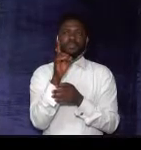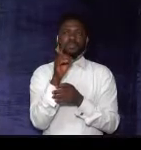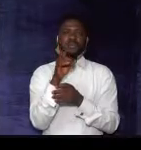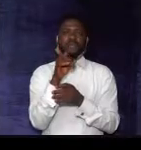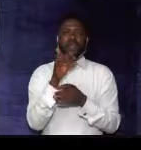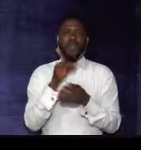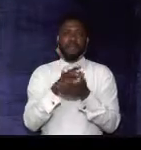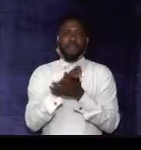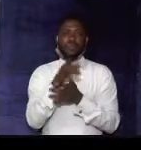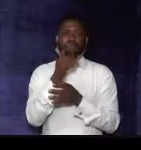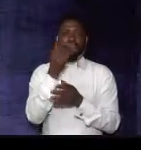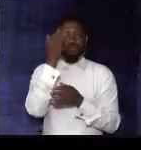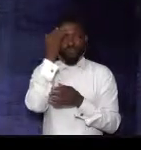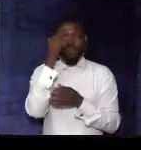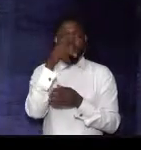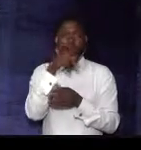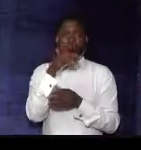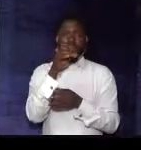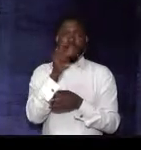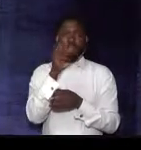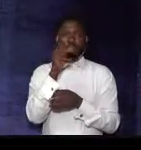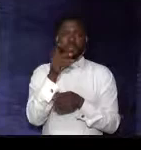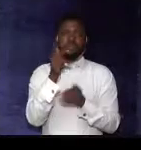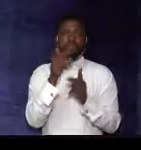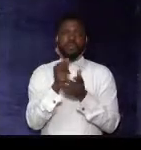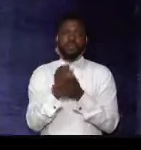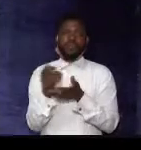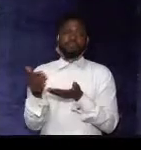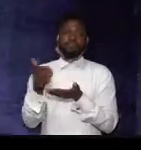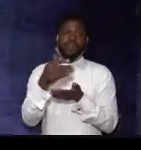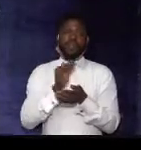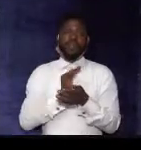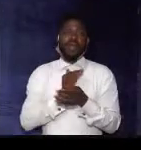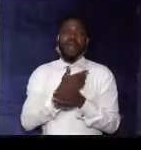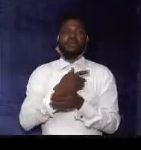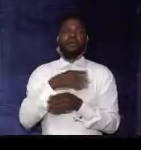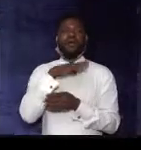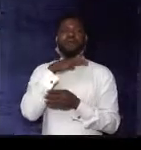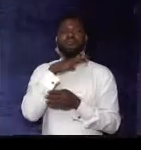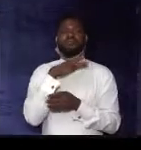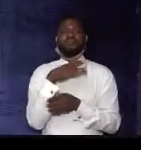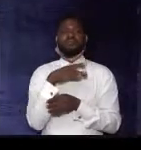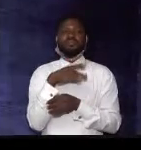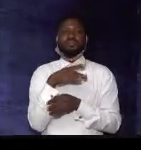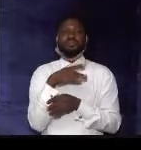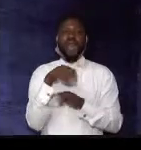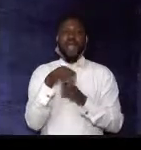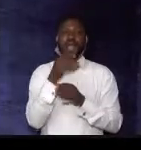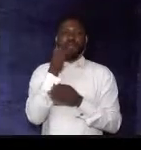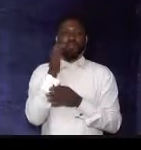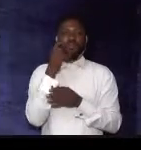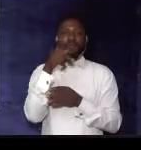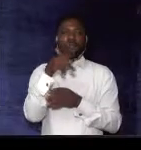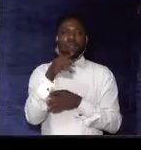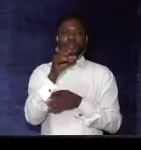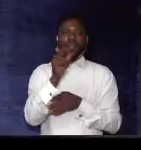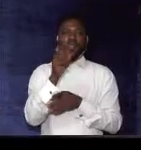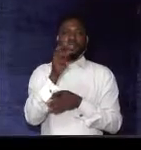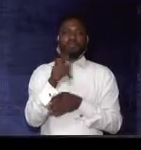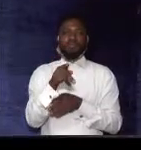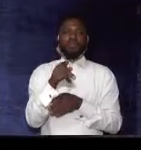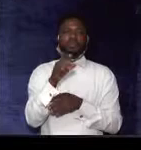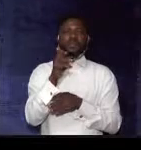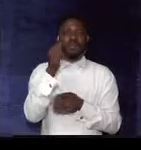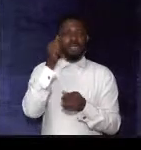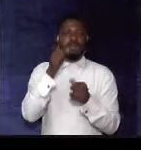PSPMD. I believe you all know PSP, like the lawnmower, those that pack the household waste at homes. The